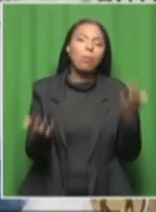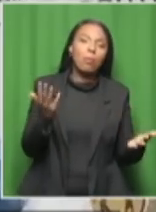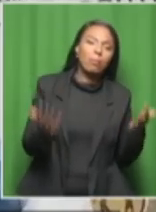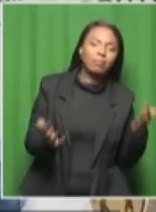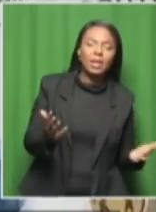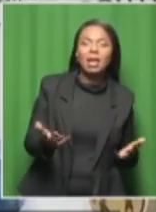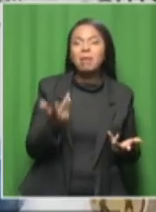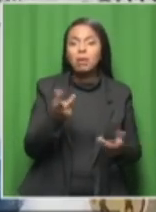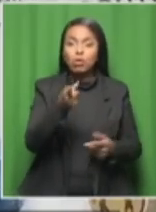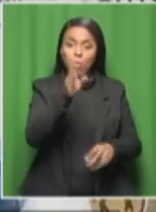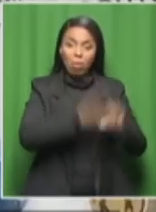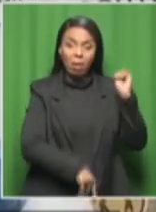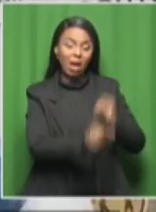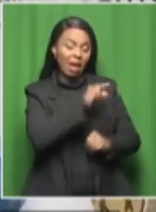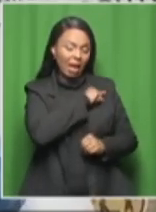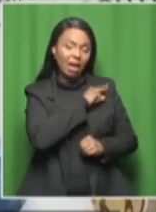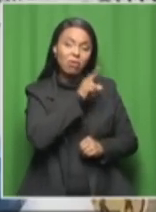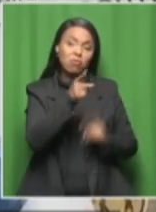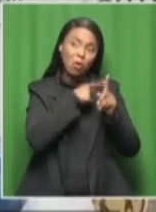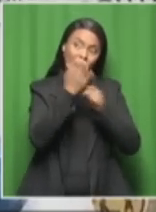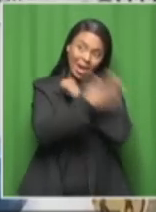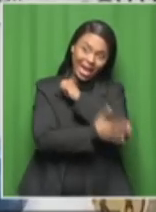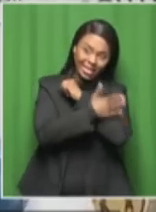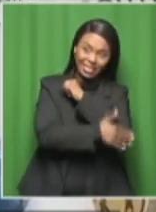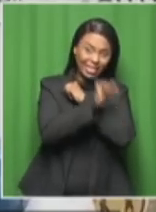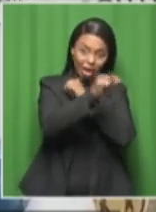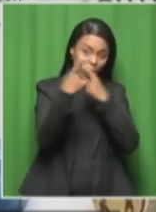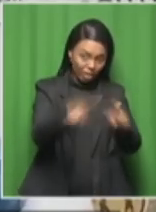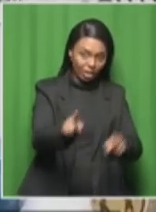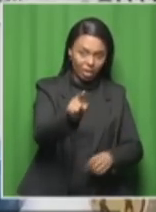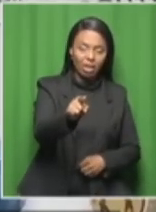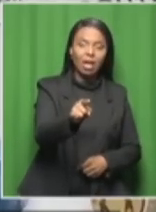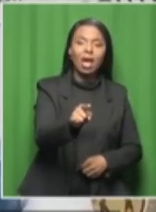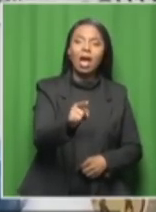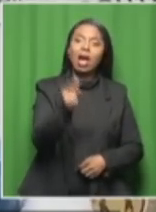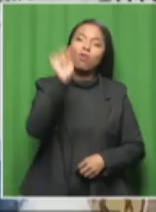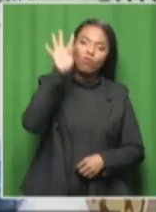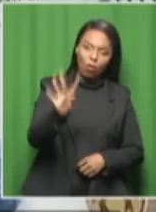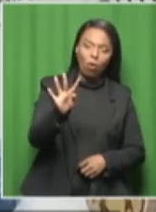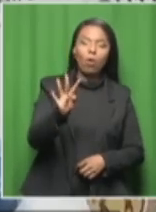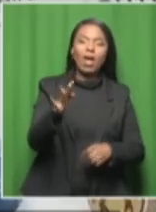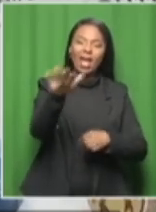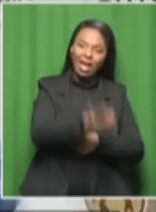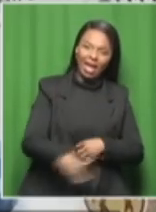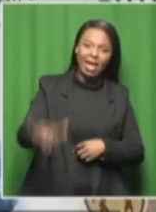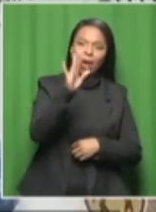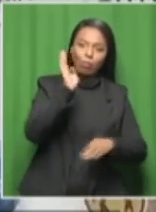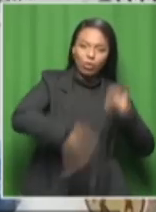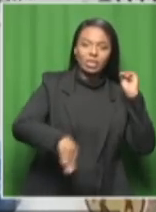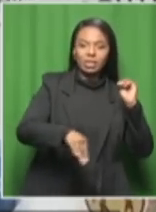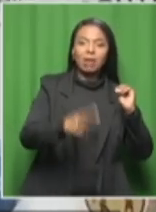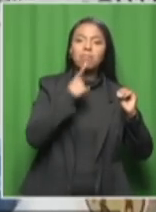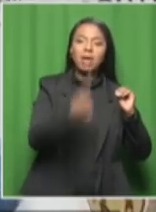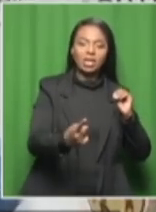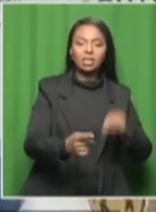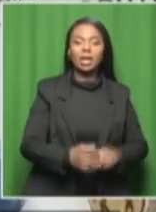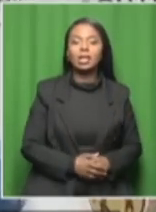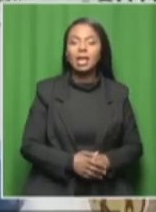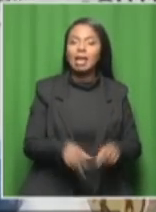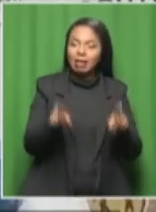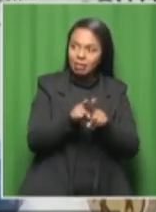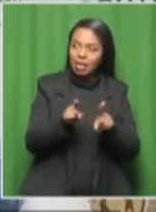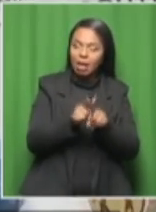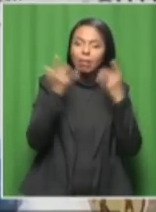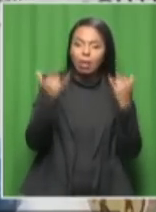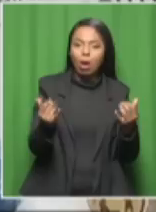being persecuted in that country, and there are four areas of persecution that are mentioned. You are persecuted because of